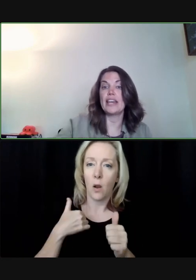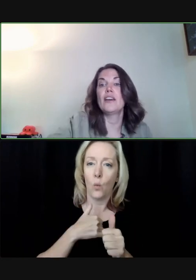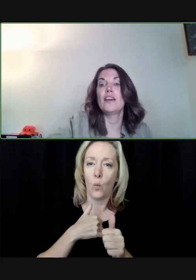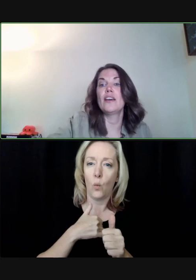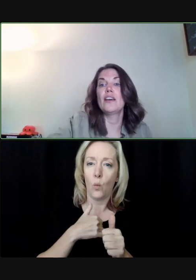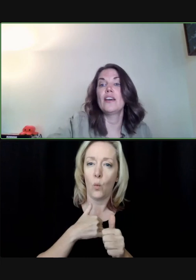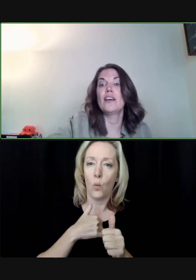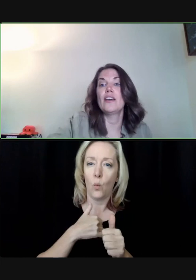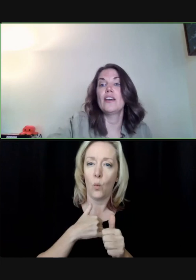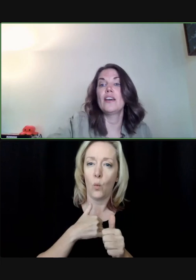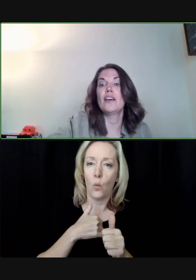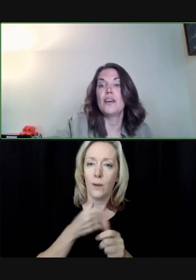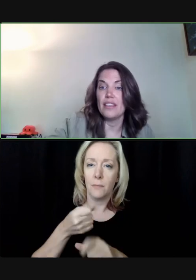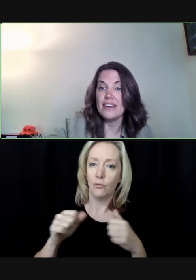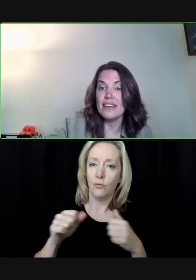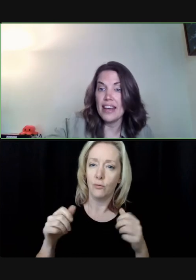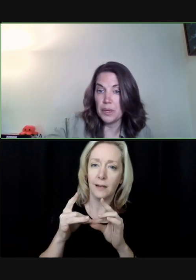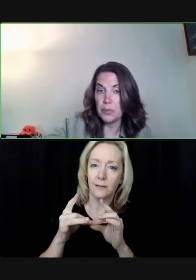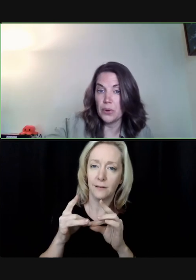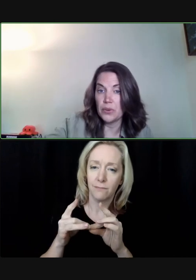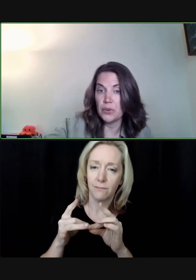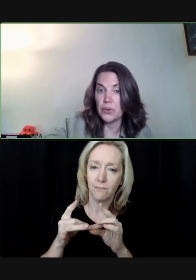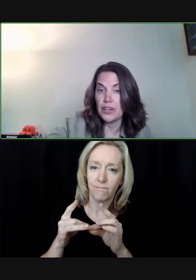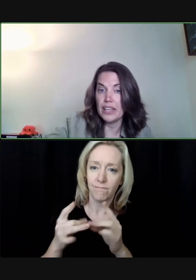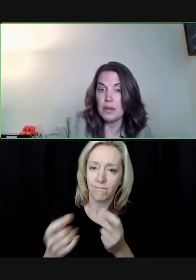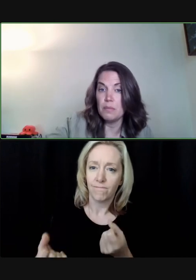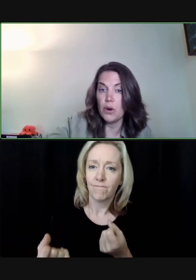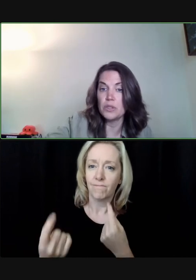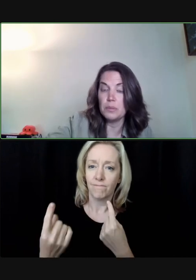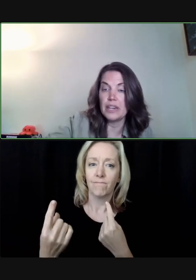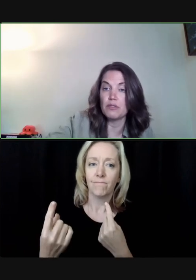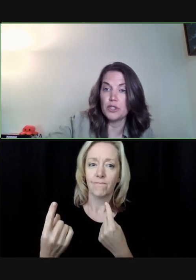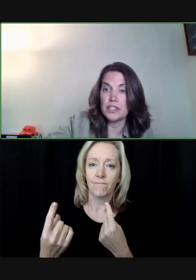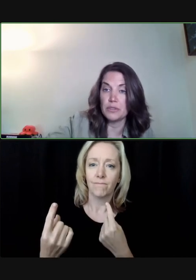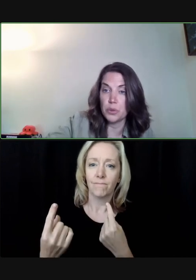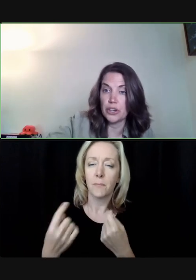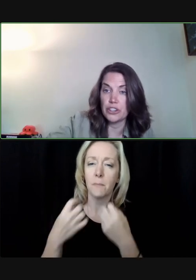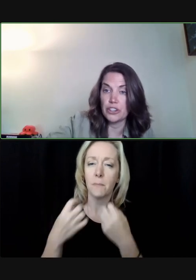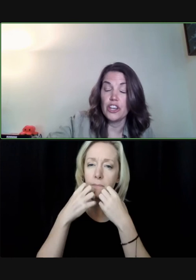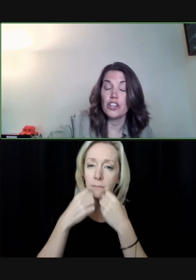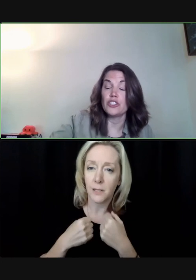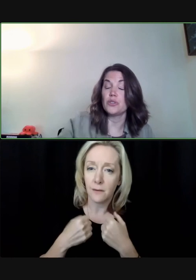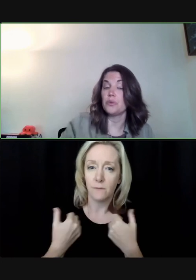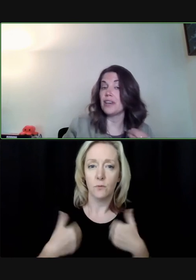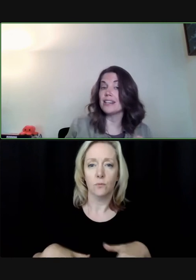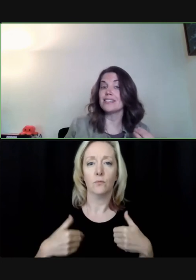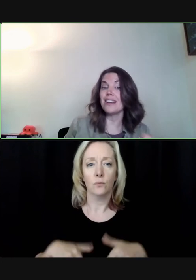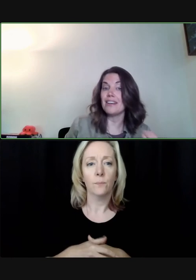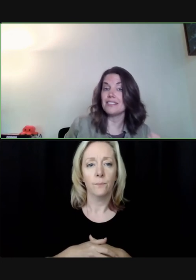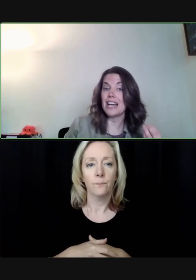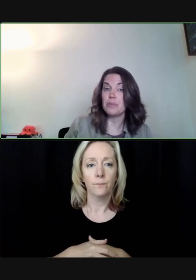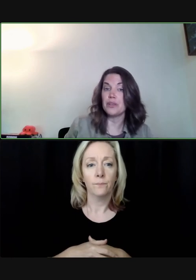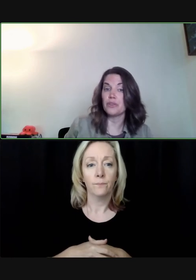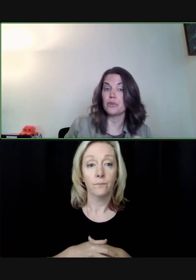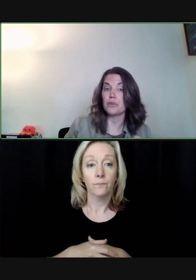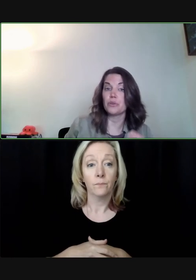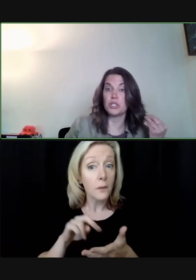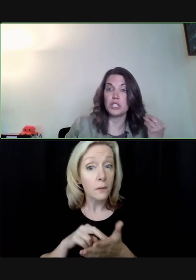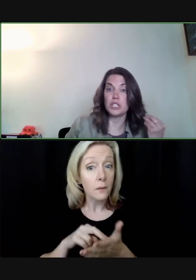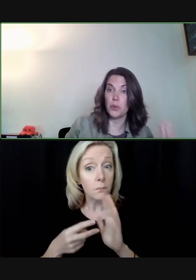the way that we connect with people in the most meaningful sense of the word. So that does not have